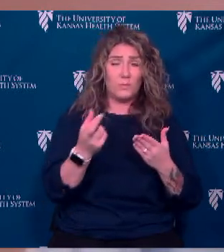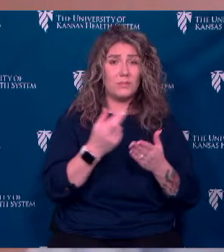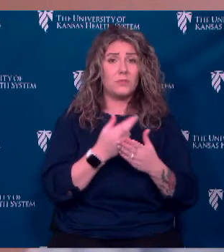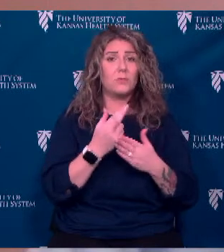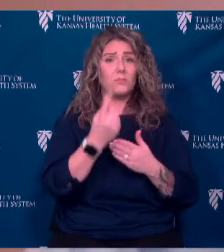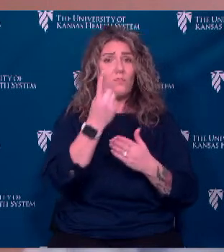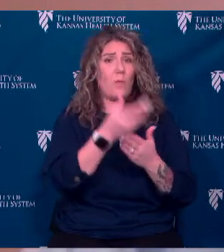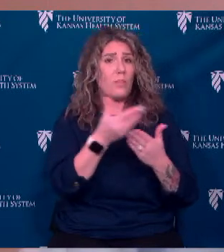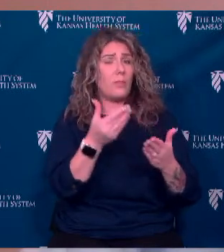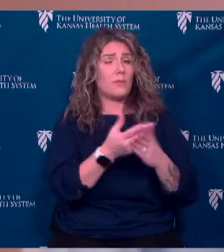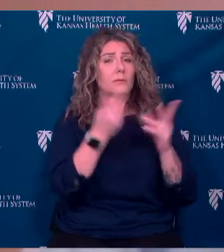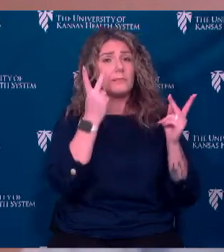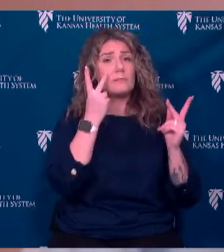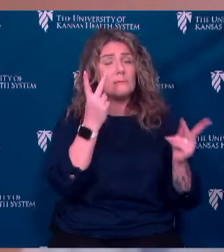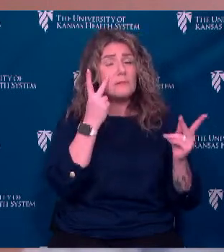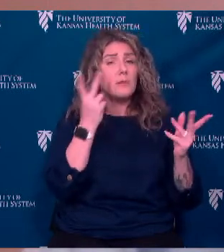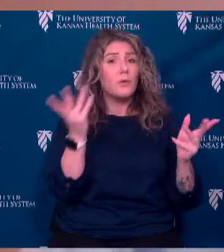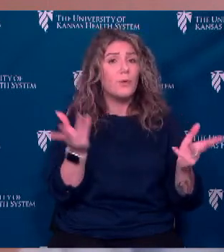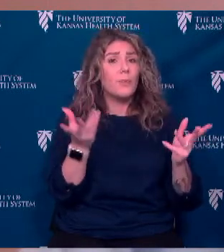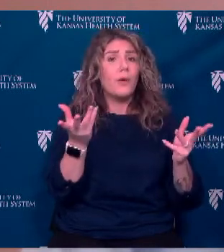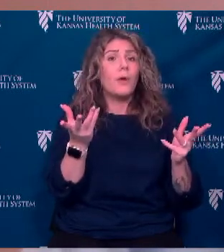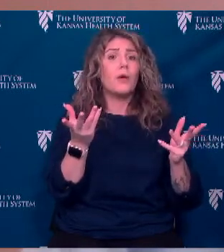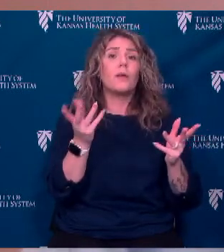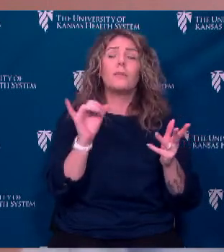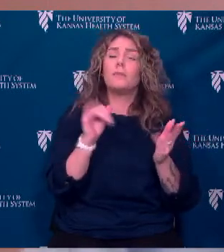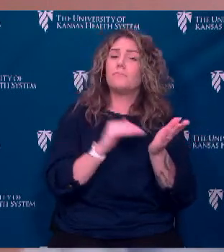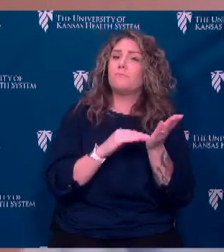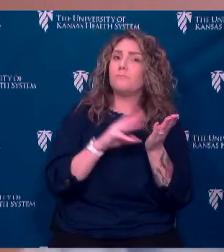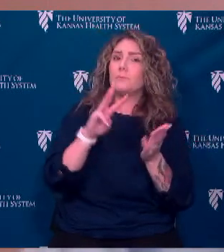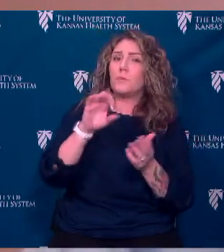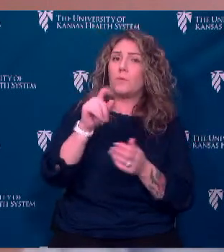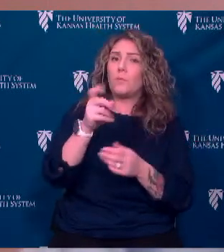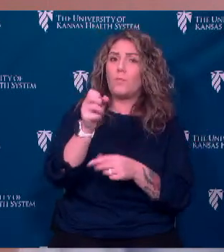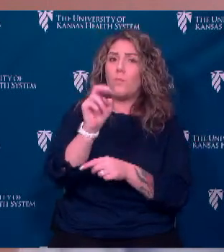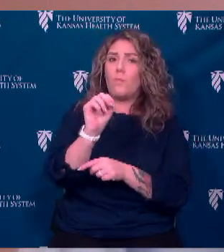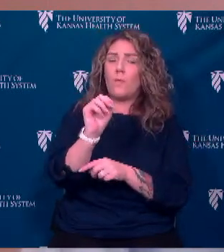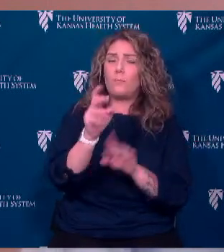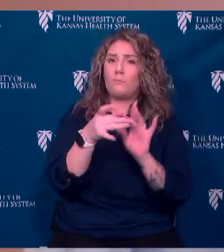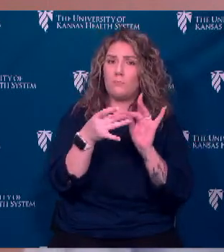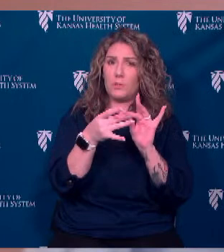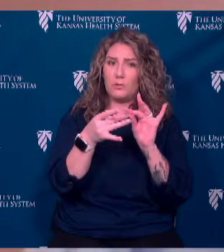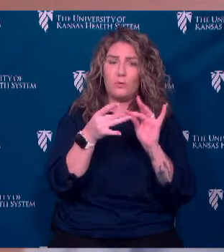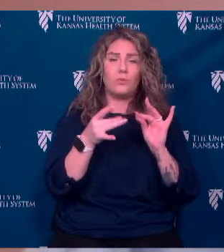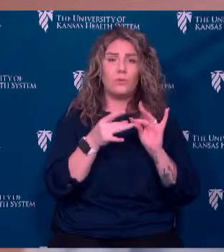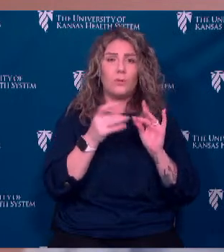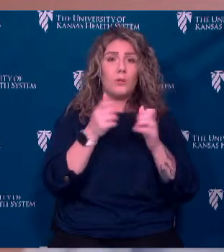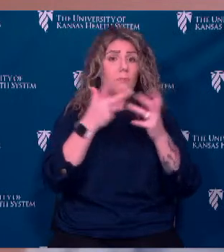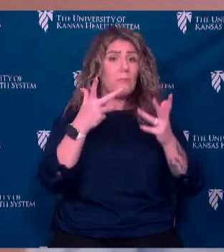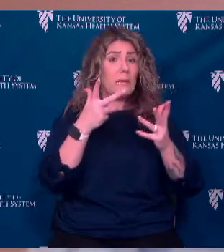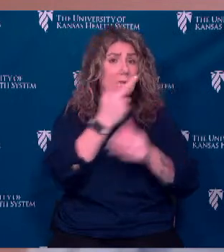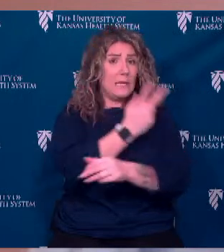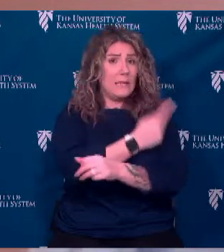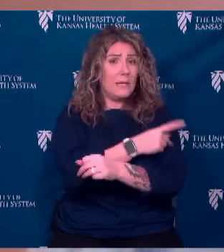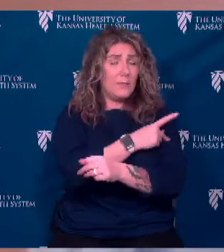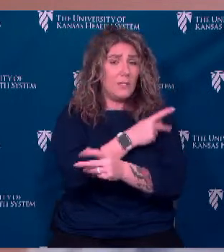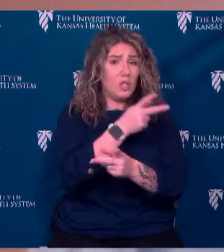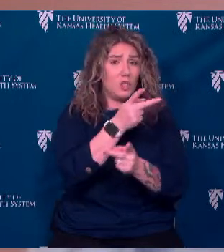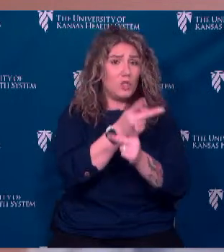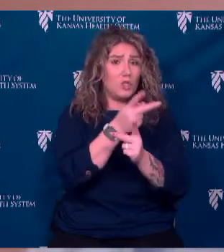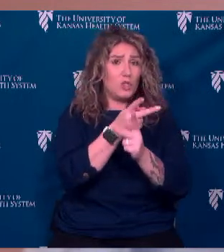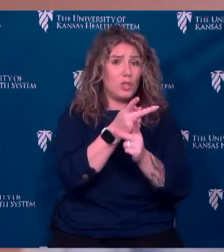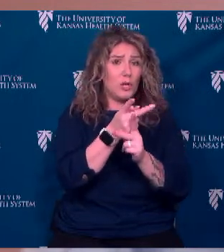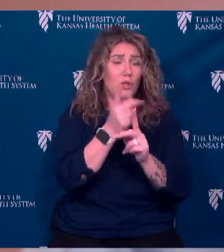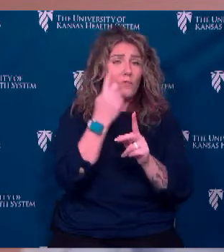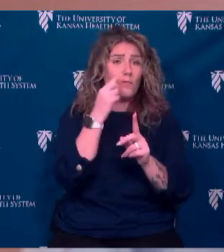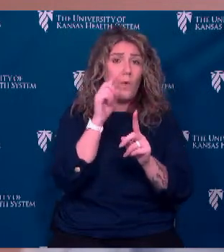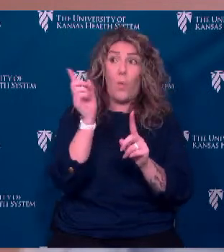that we're seeing is, as Dr. Watson mentioned, that many of these patients are being cared for where they